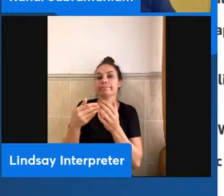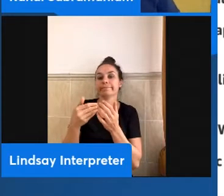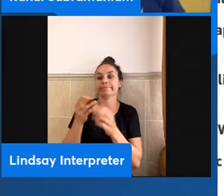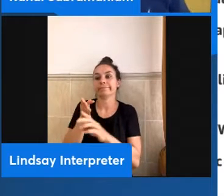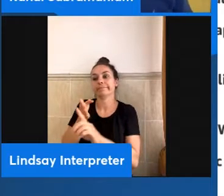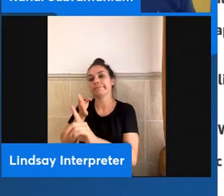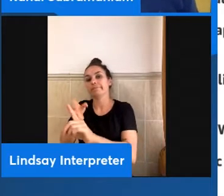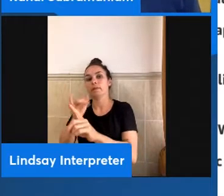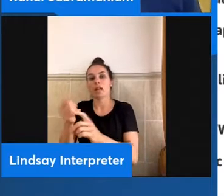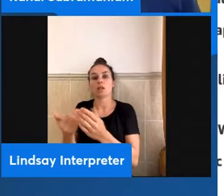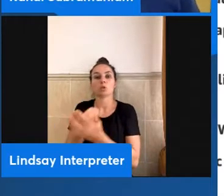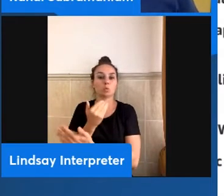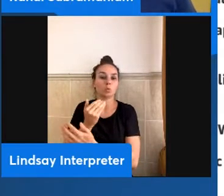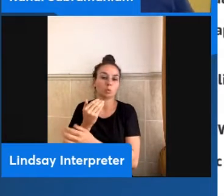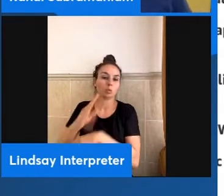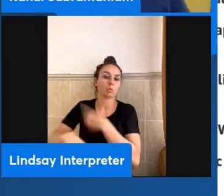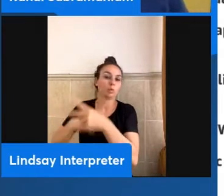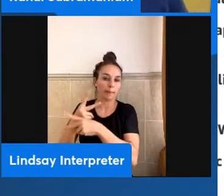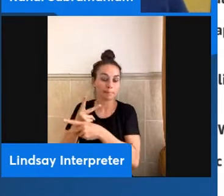And that did,